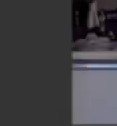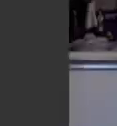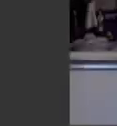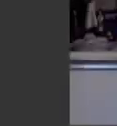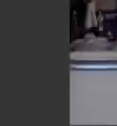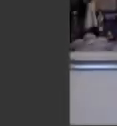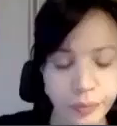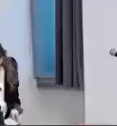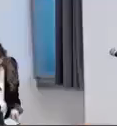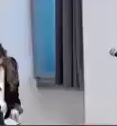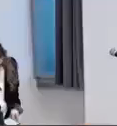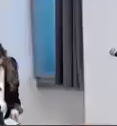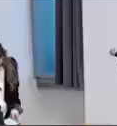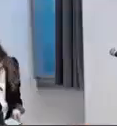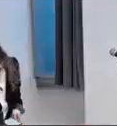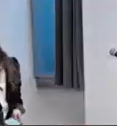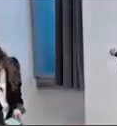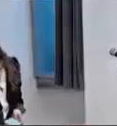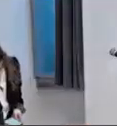Thank you.